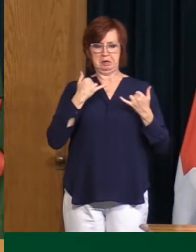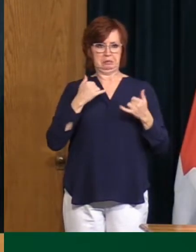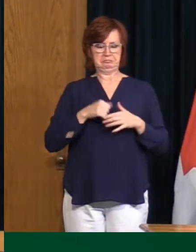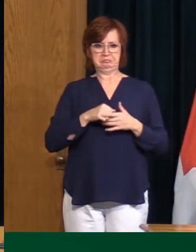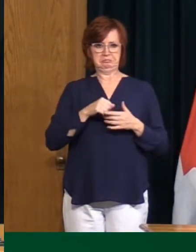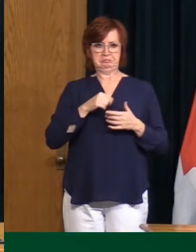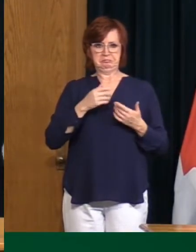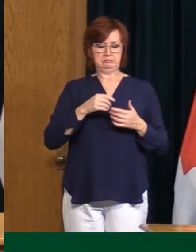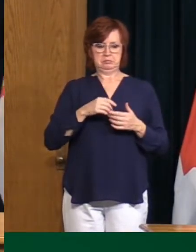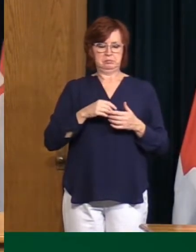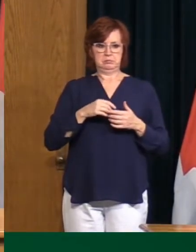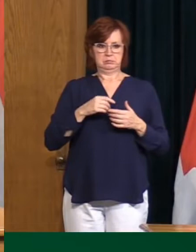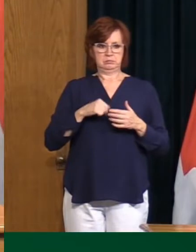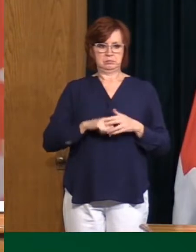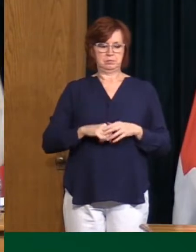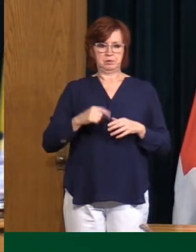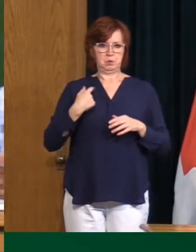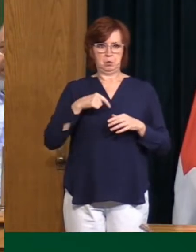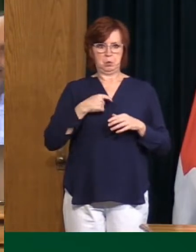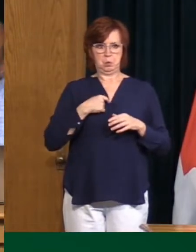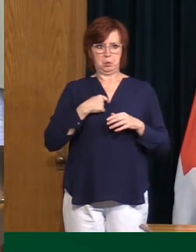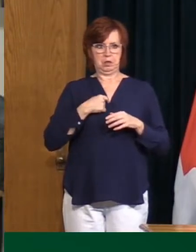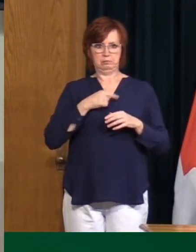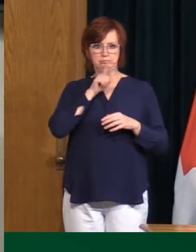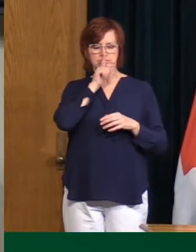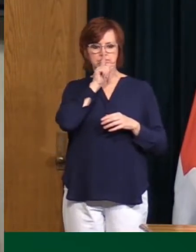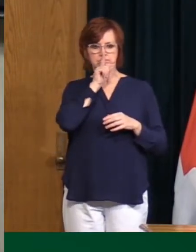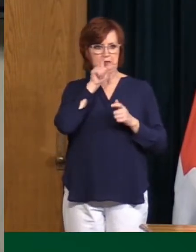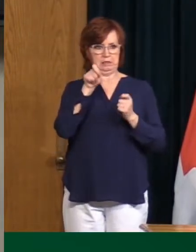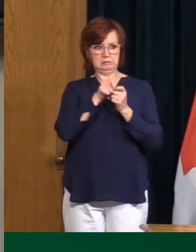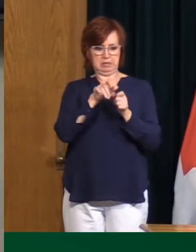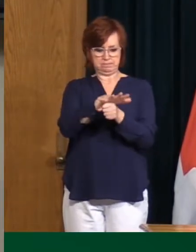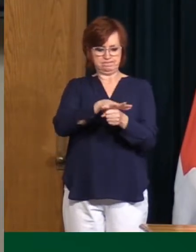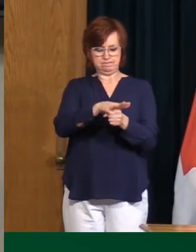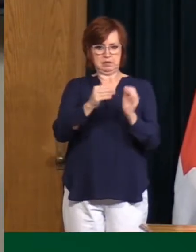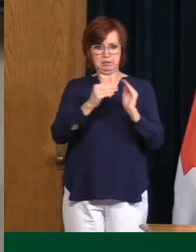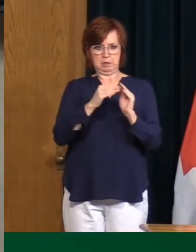and generally we don't disclose identifying details in any case.